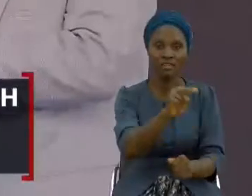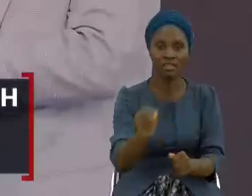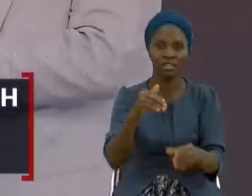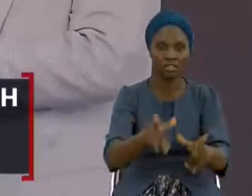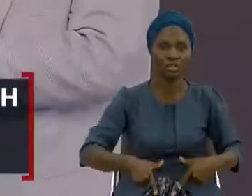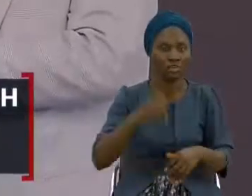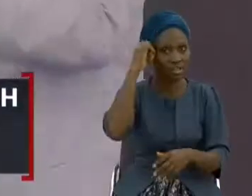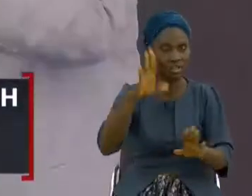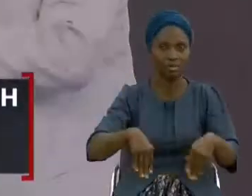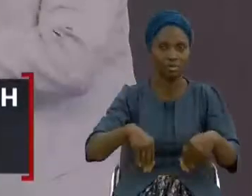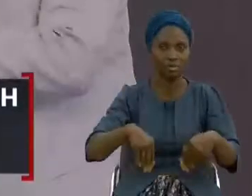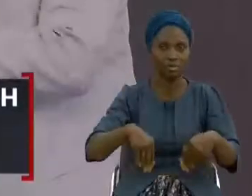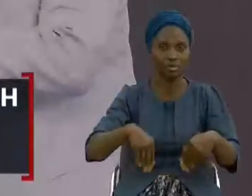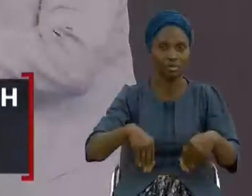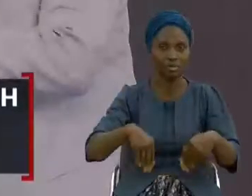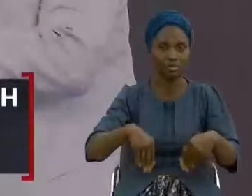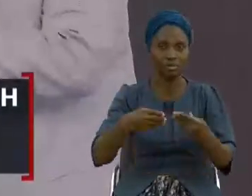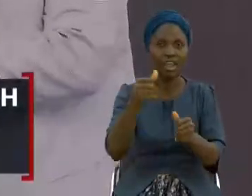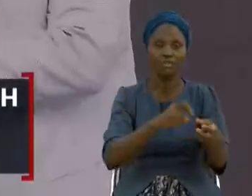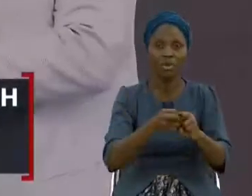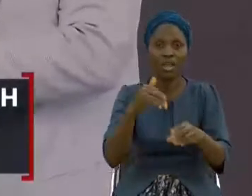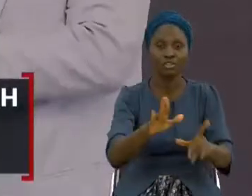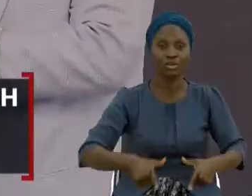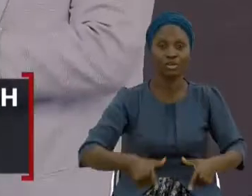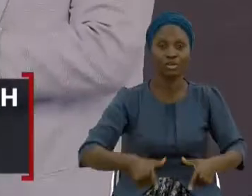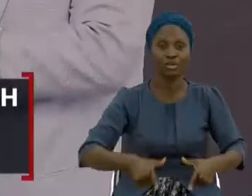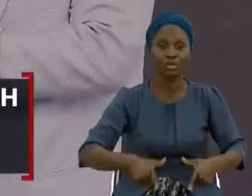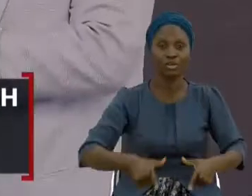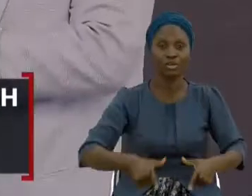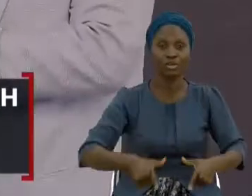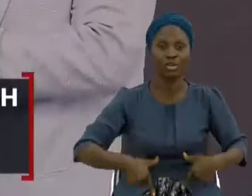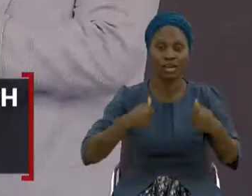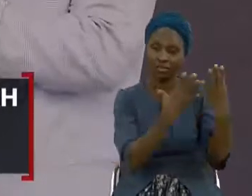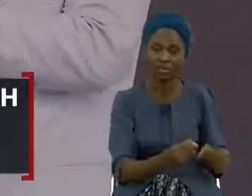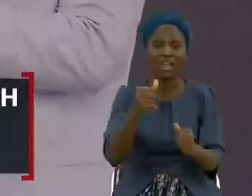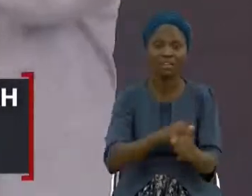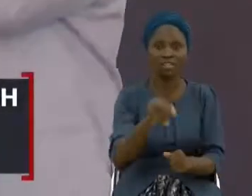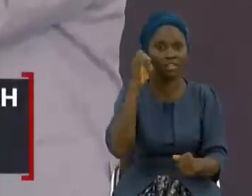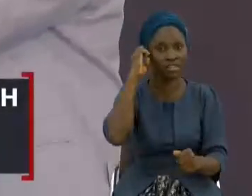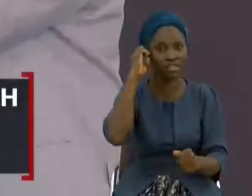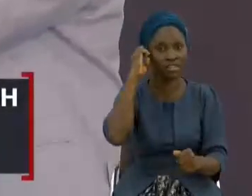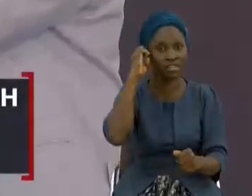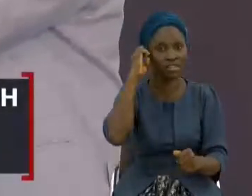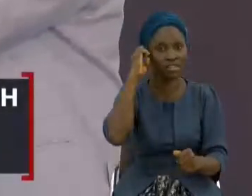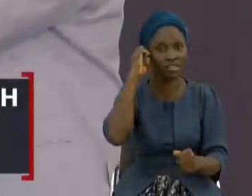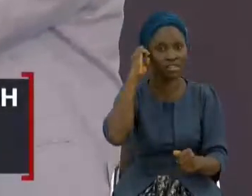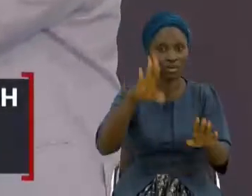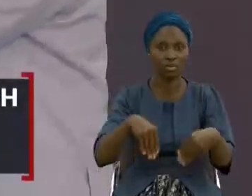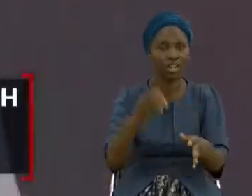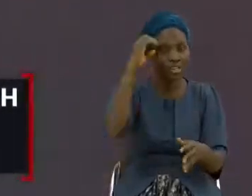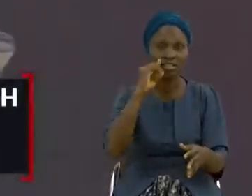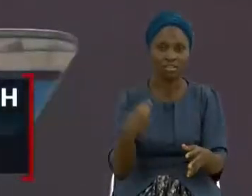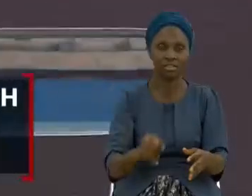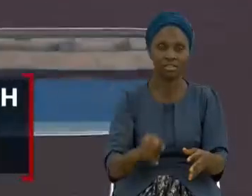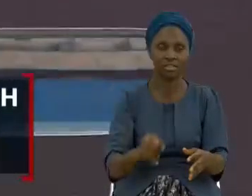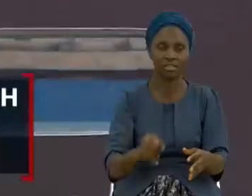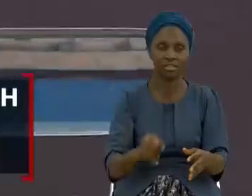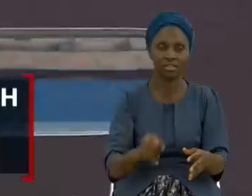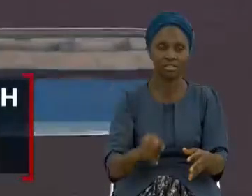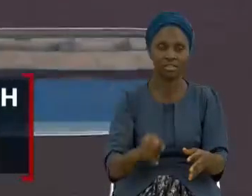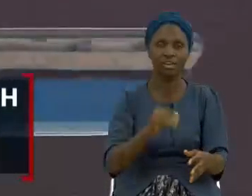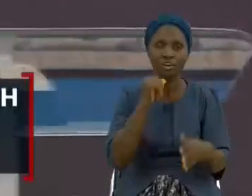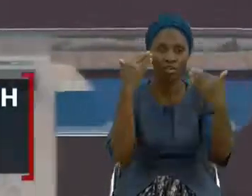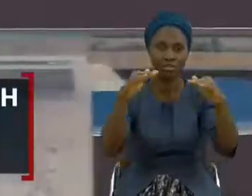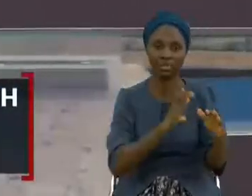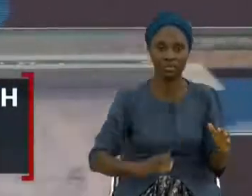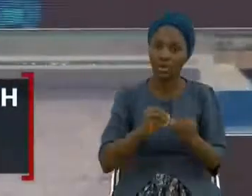every need he means he is the unlimited christ too because is your